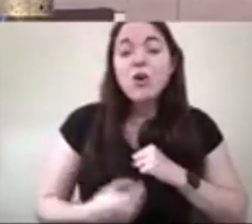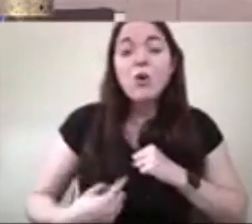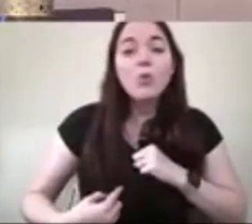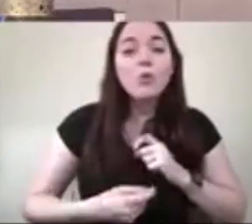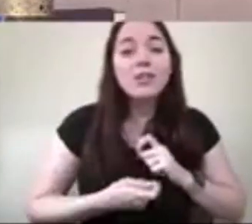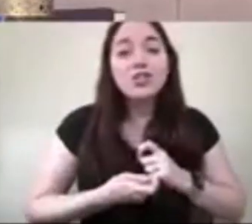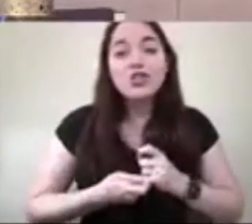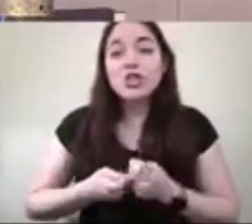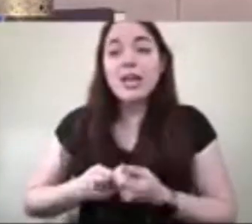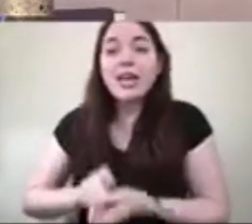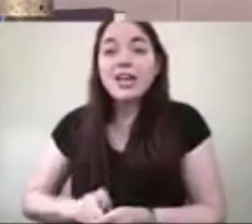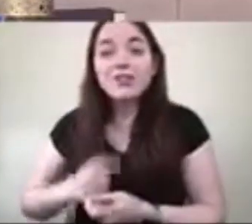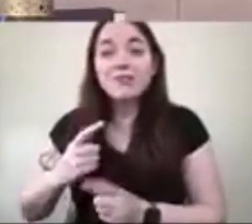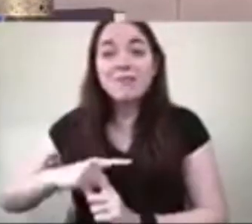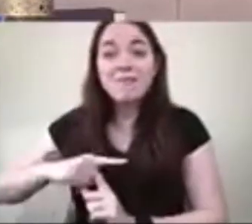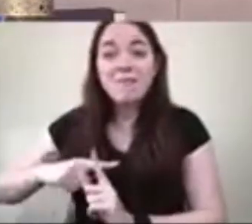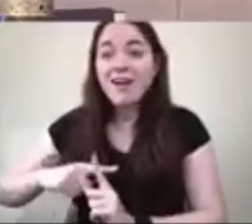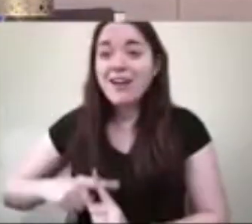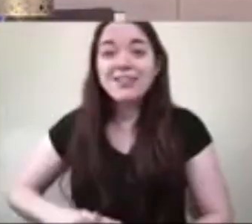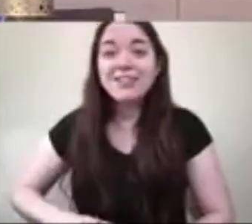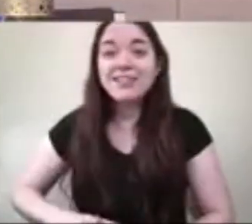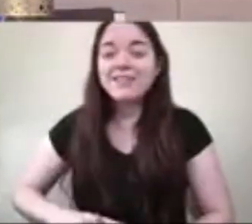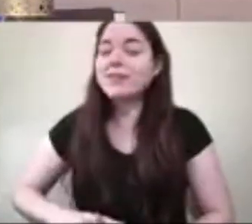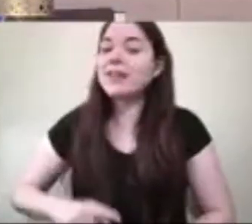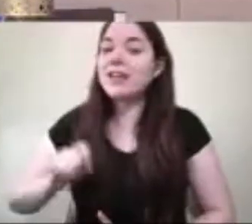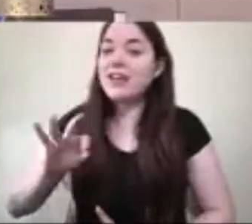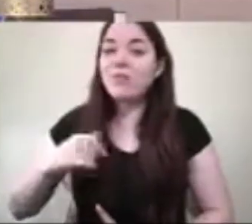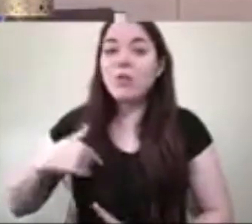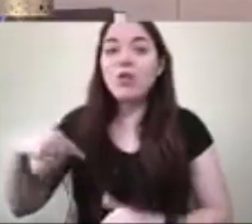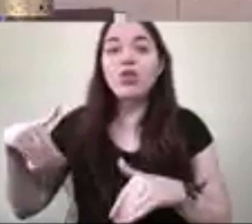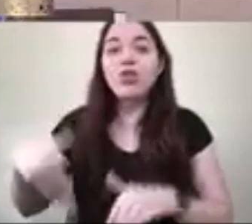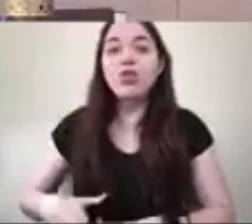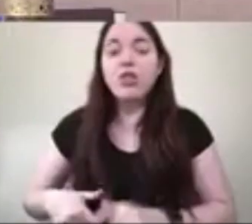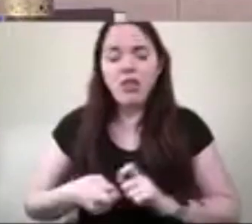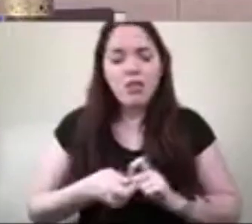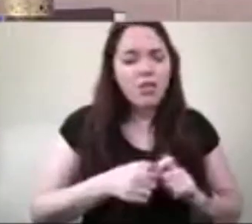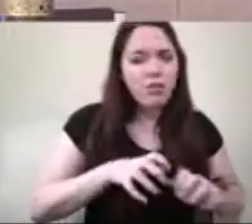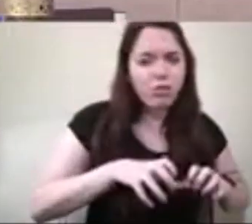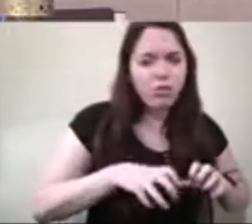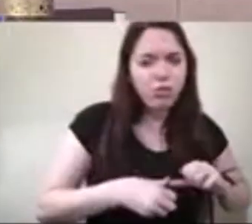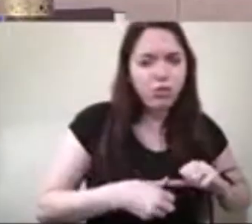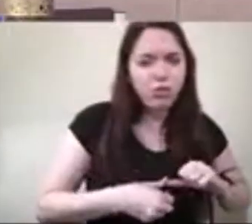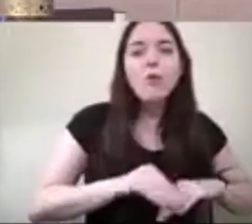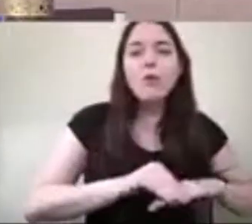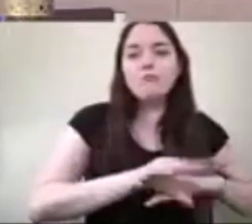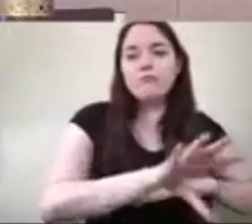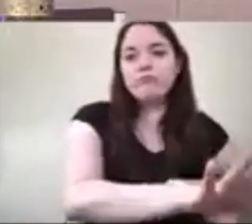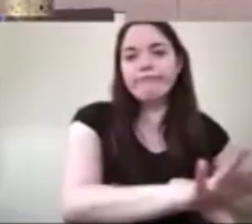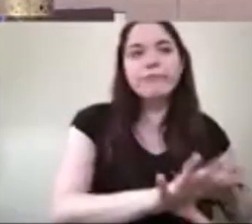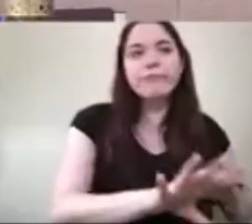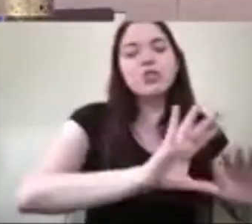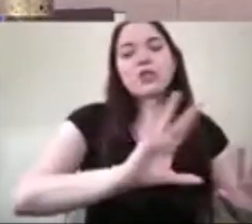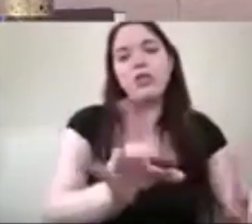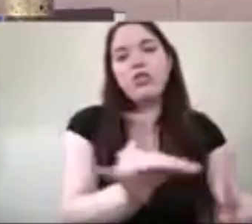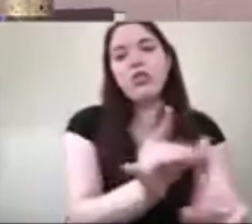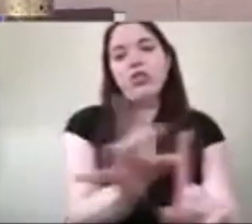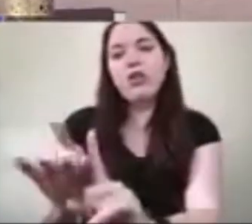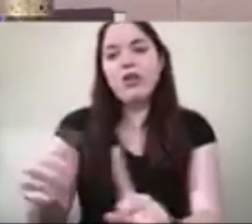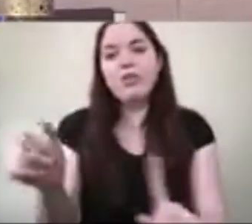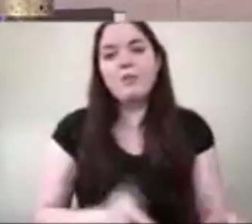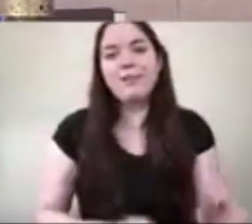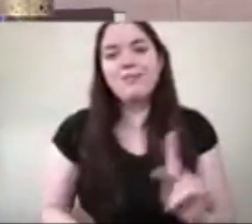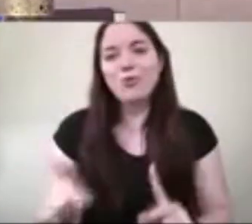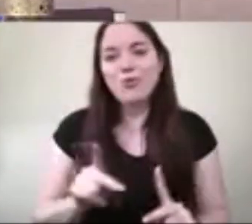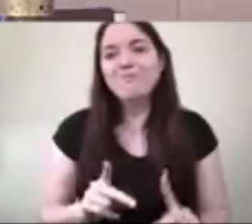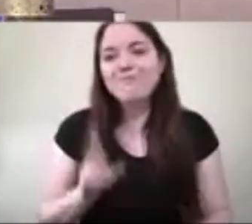it. Jesus was calling those early disciples to work on themselves and then to share their new lives with others.